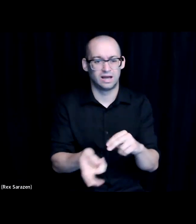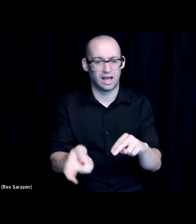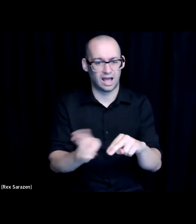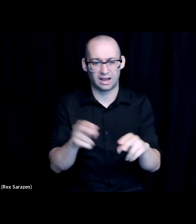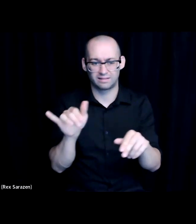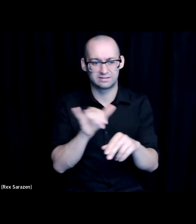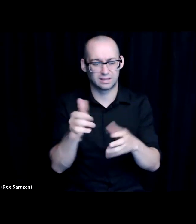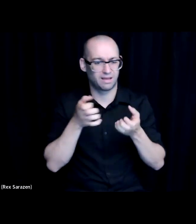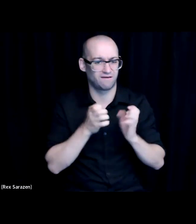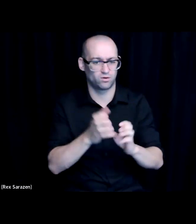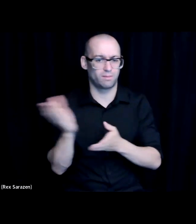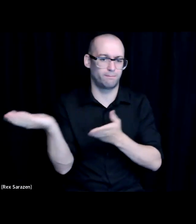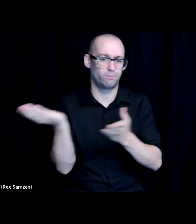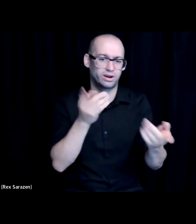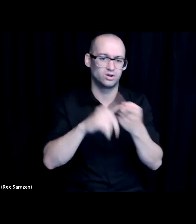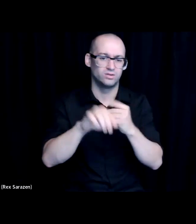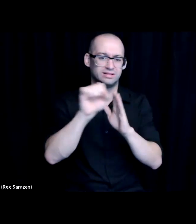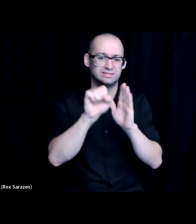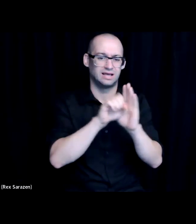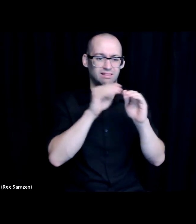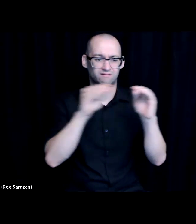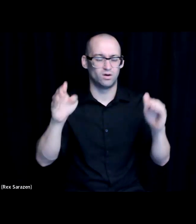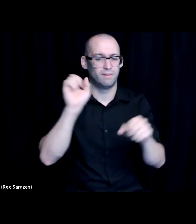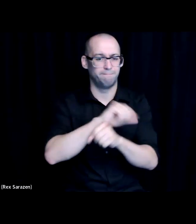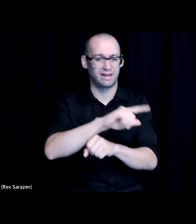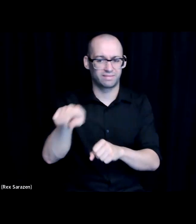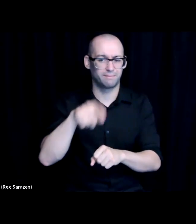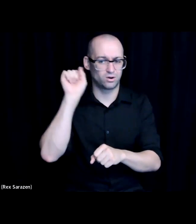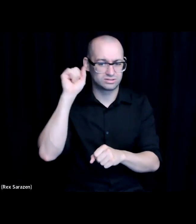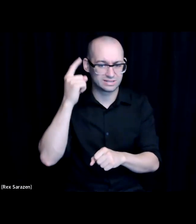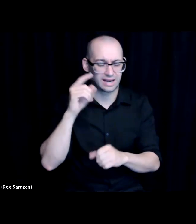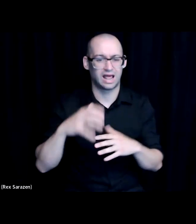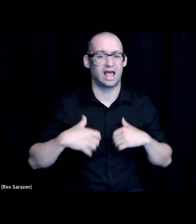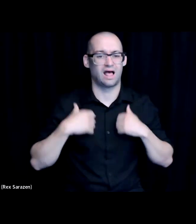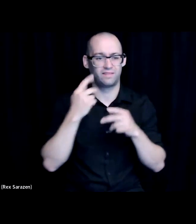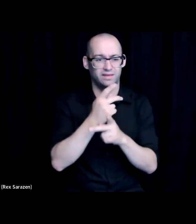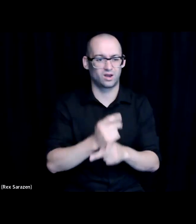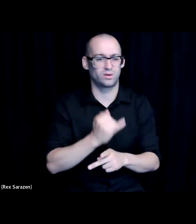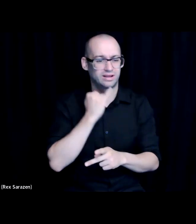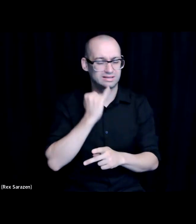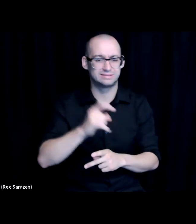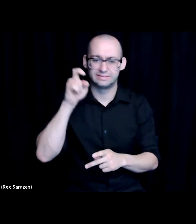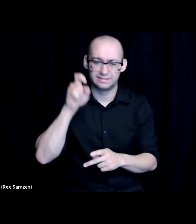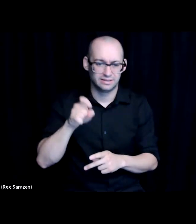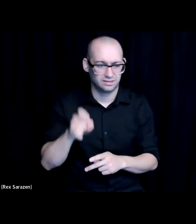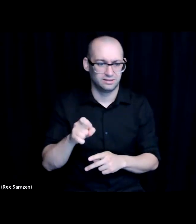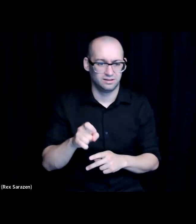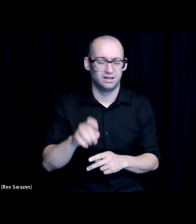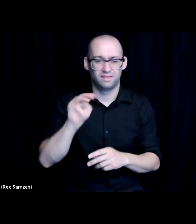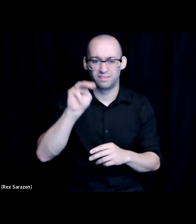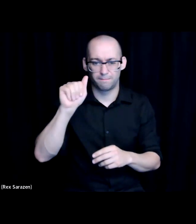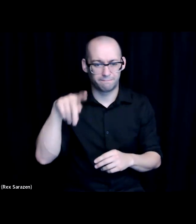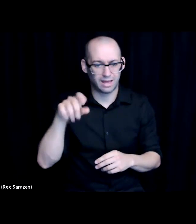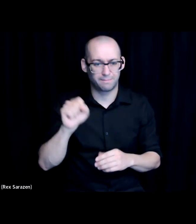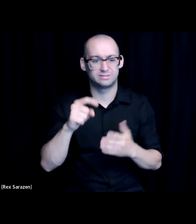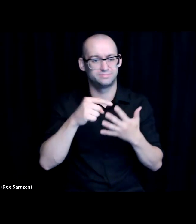state level for them to realize that healthcare is a need, and there are mappings and gaps and things all that everyone has been talking about in